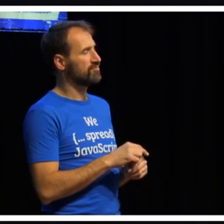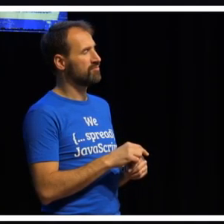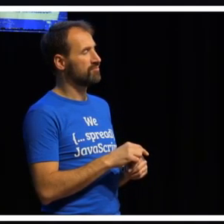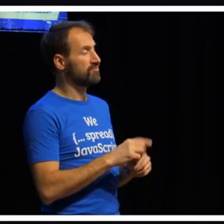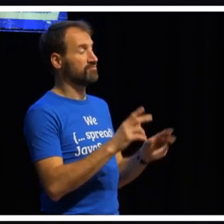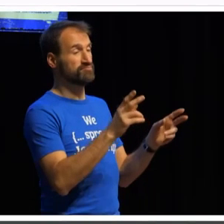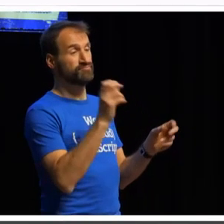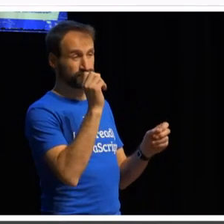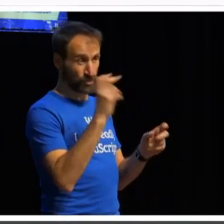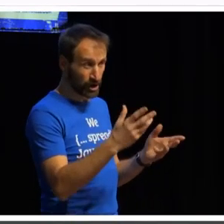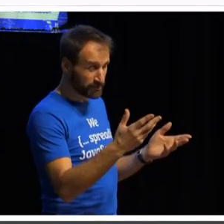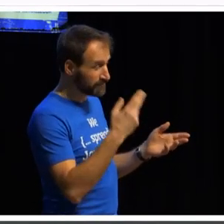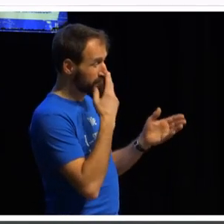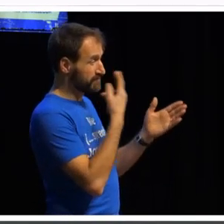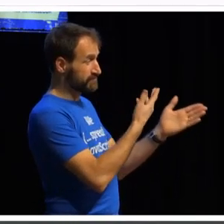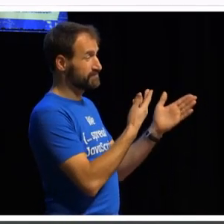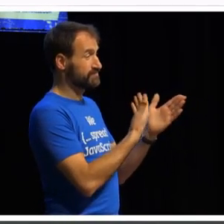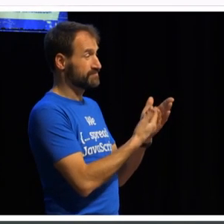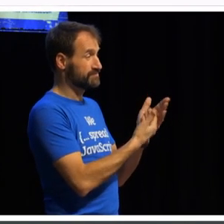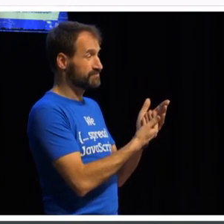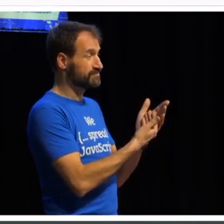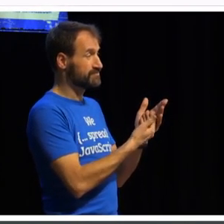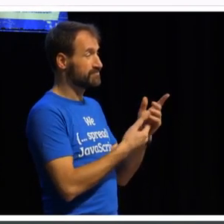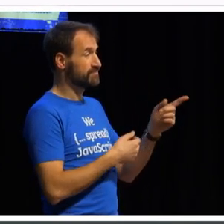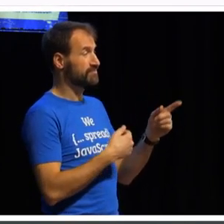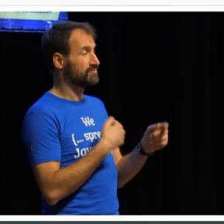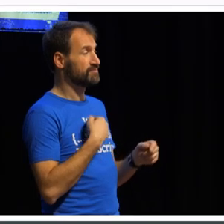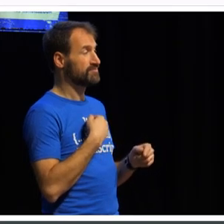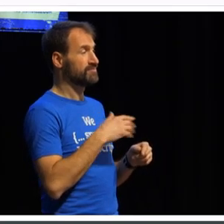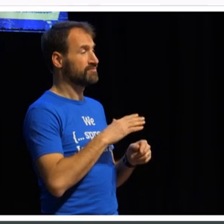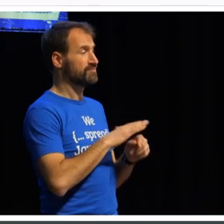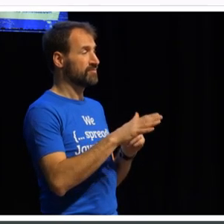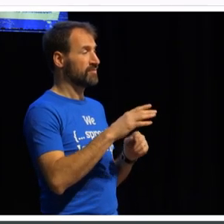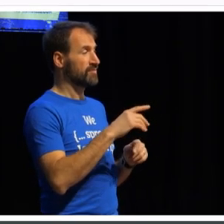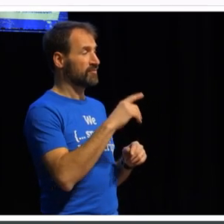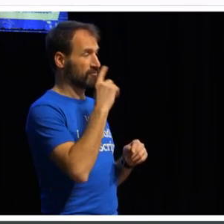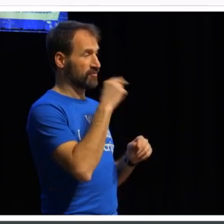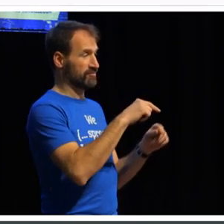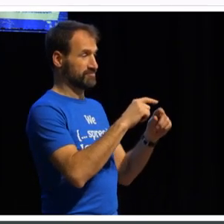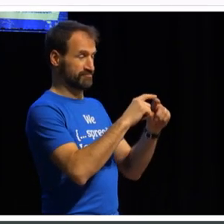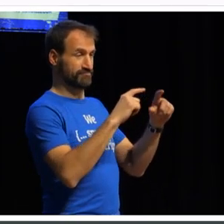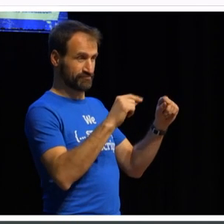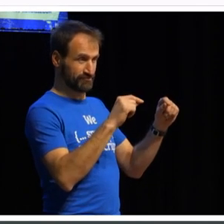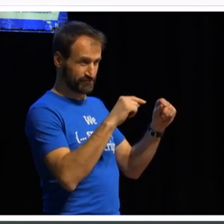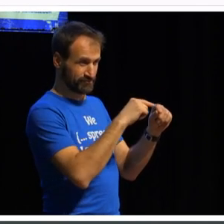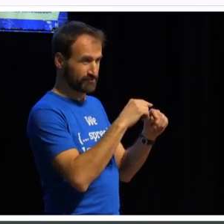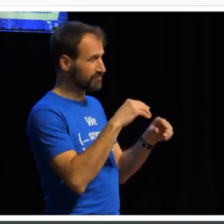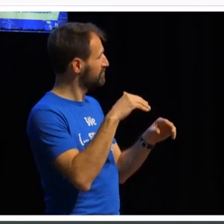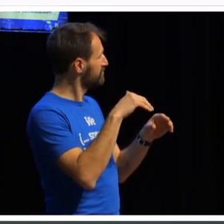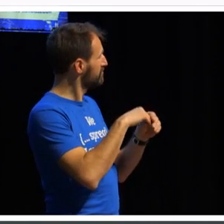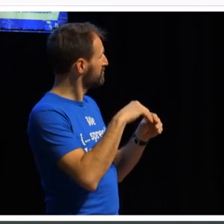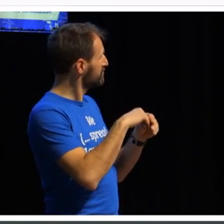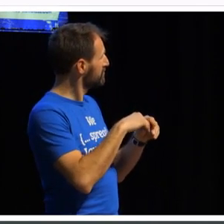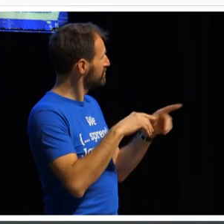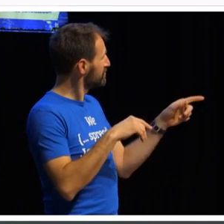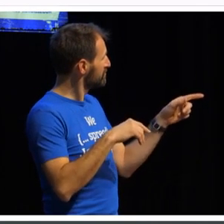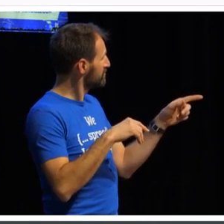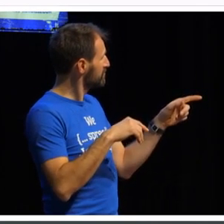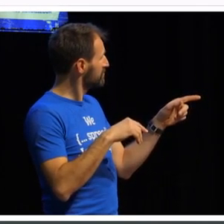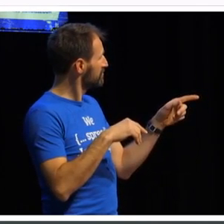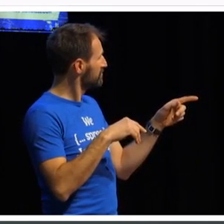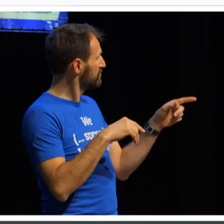Okay. So I've just taken a paperclip and stuck it on the back of this. And I'm going to put it on